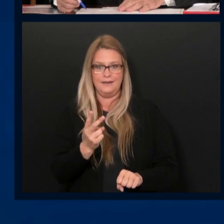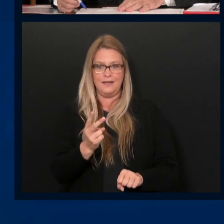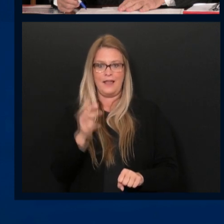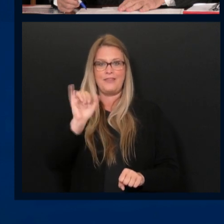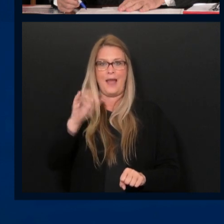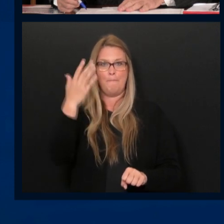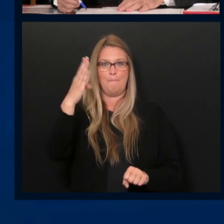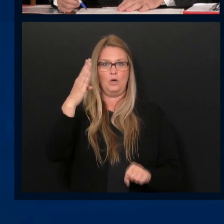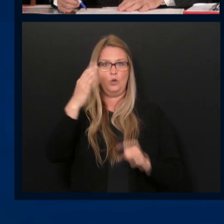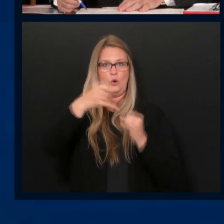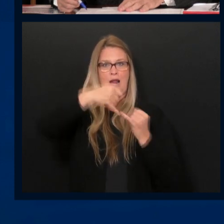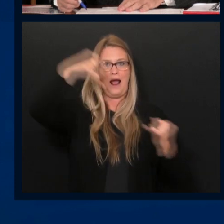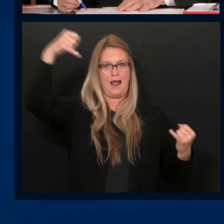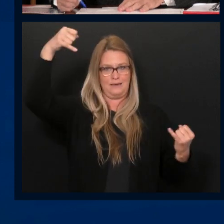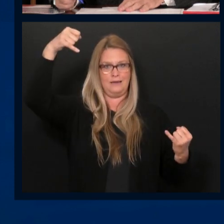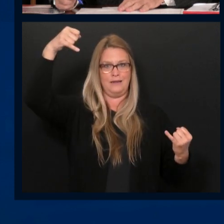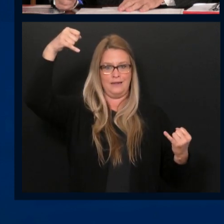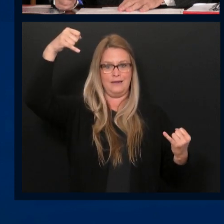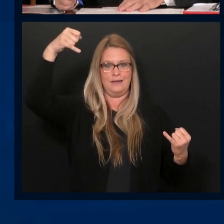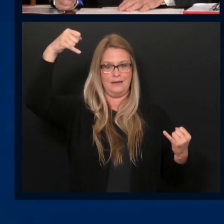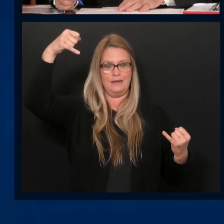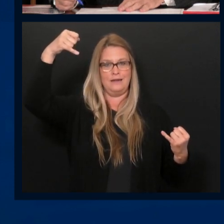blue line is the